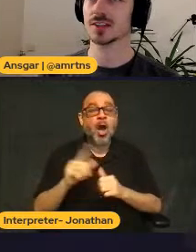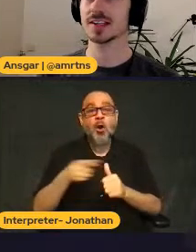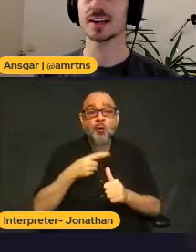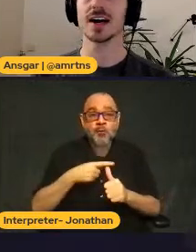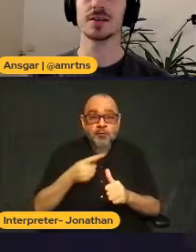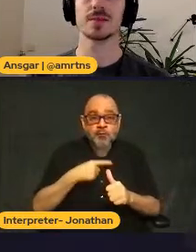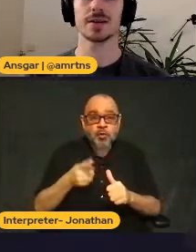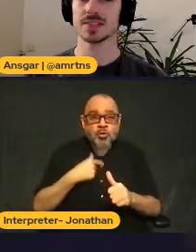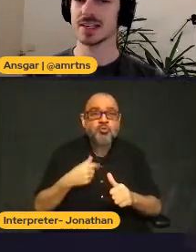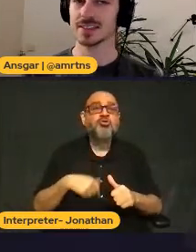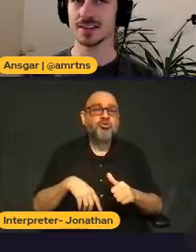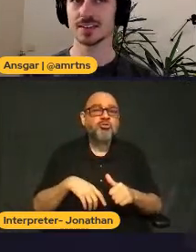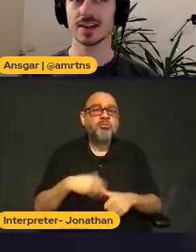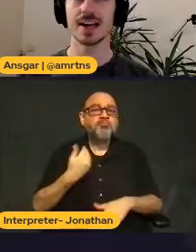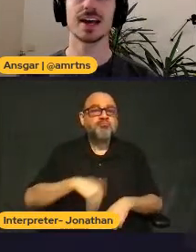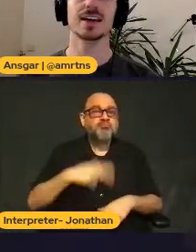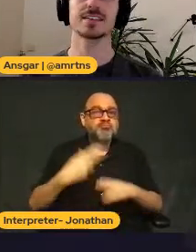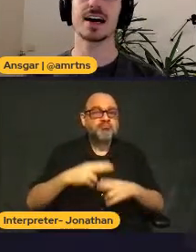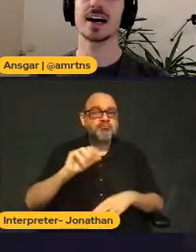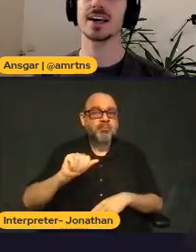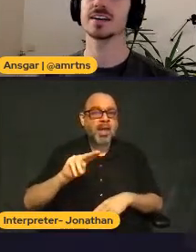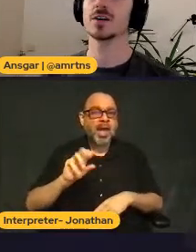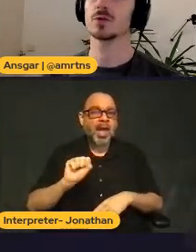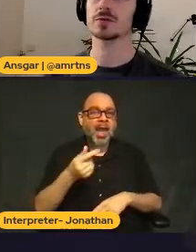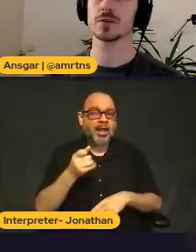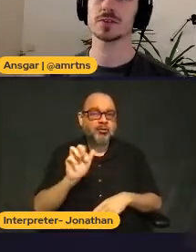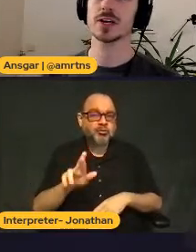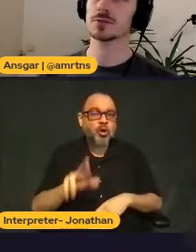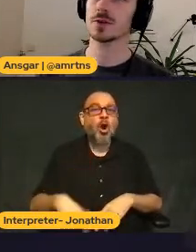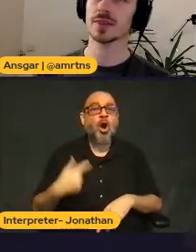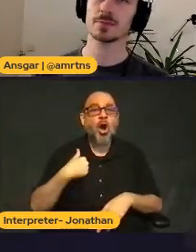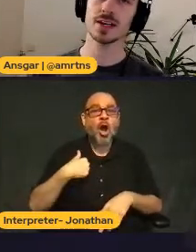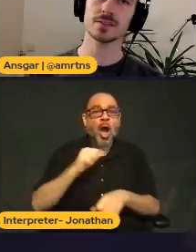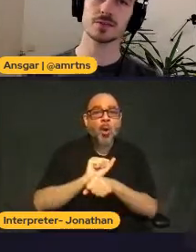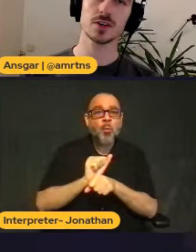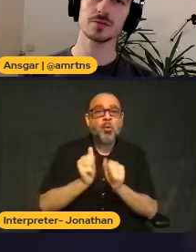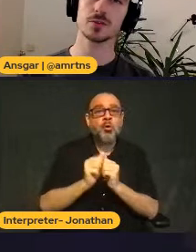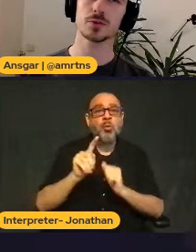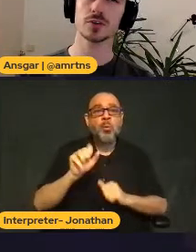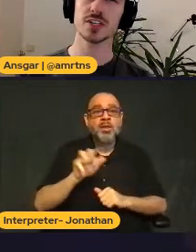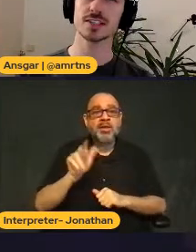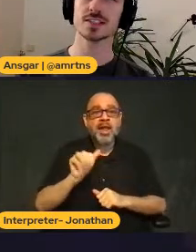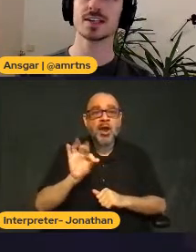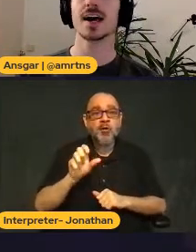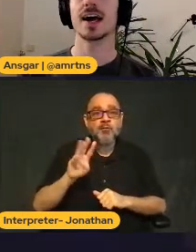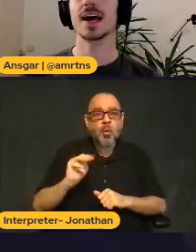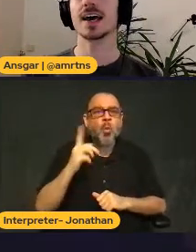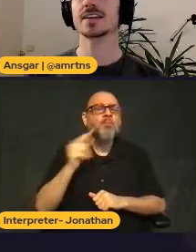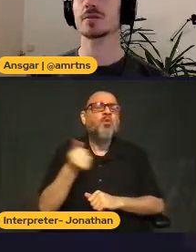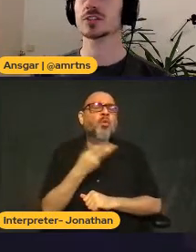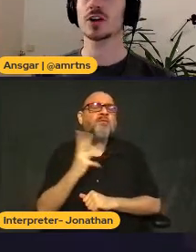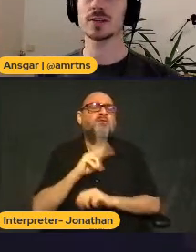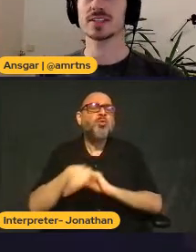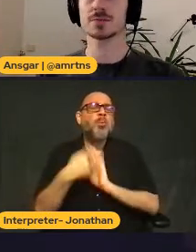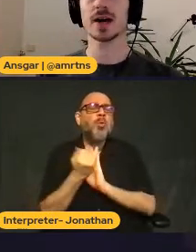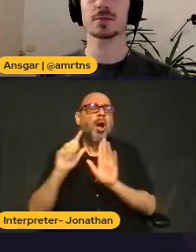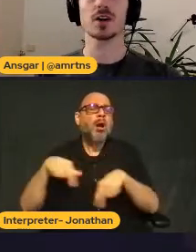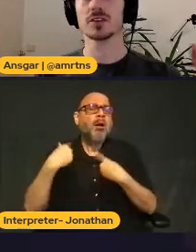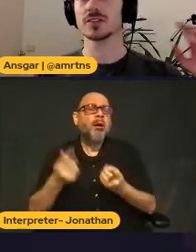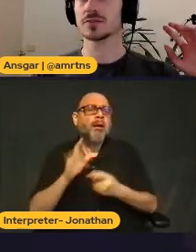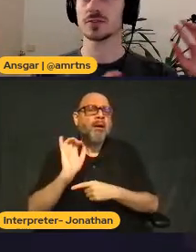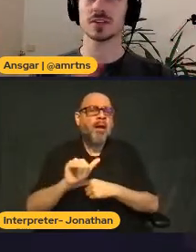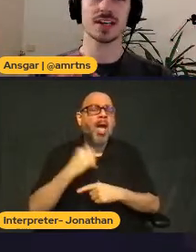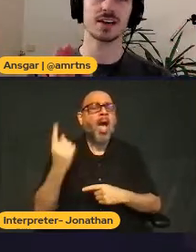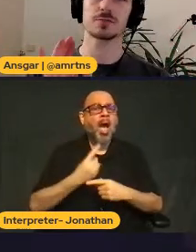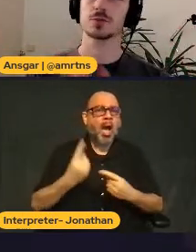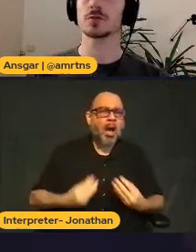about shortly, my name is Ansgar, and I worked with Terraform in the past for a few projects. And I was always inspired by all